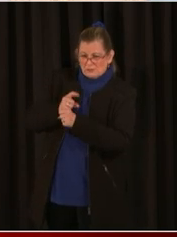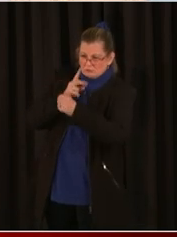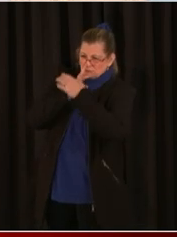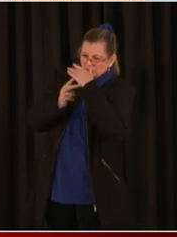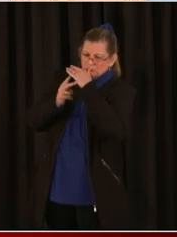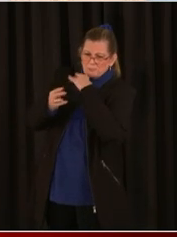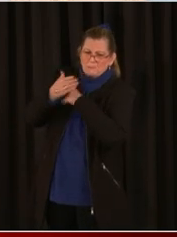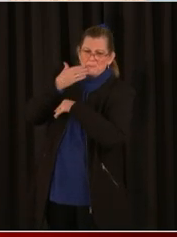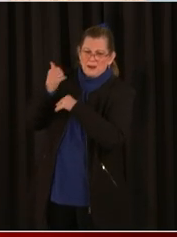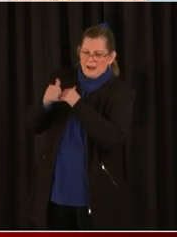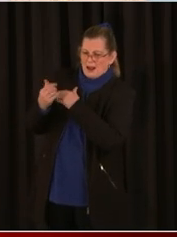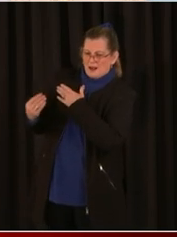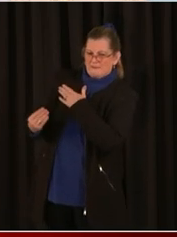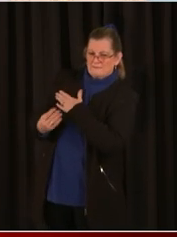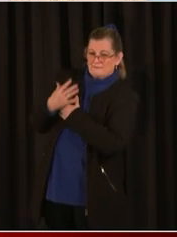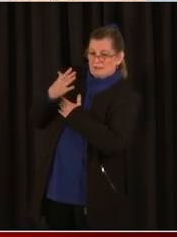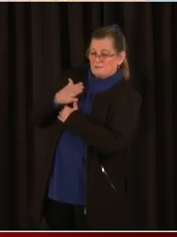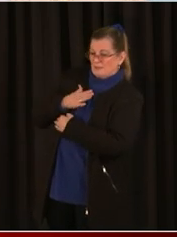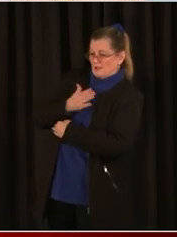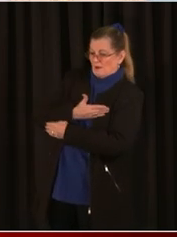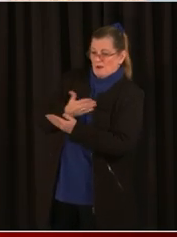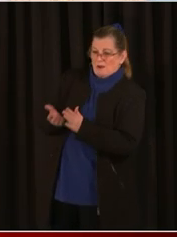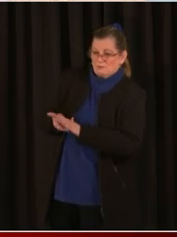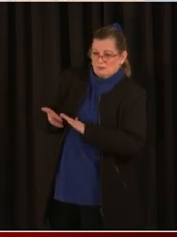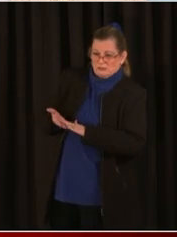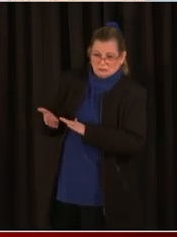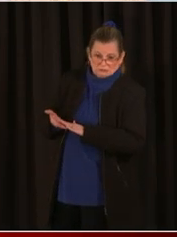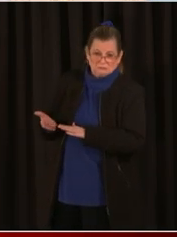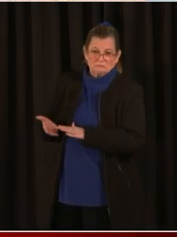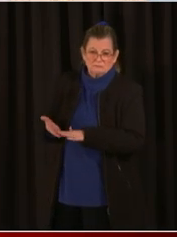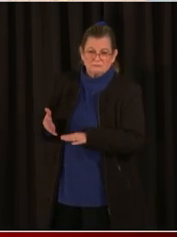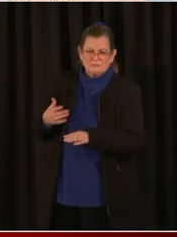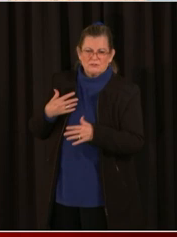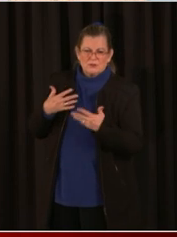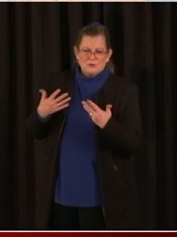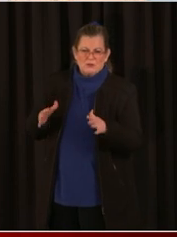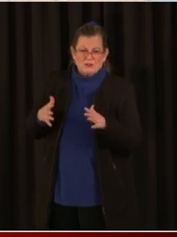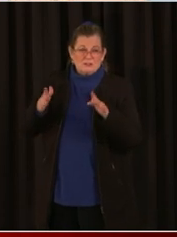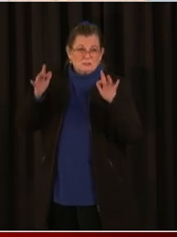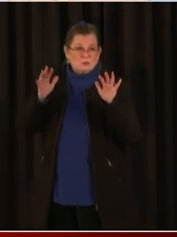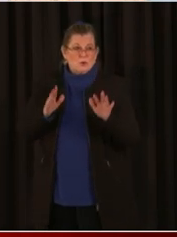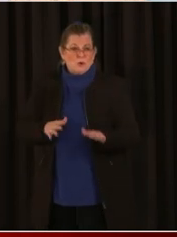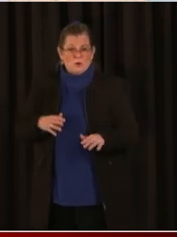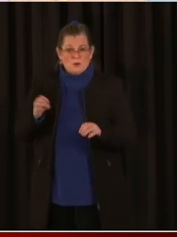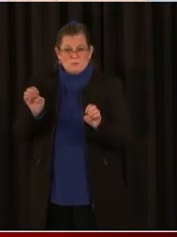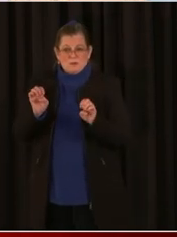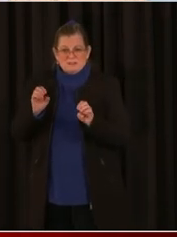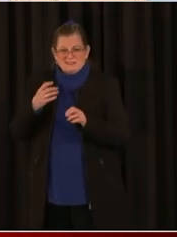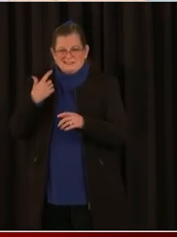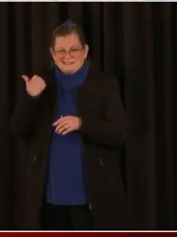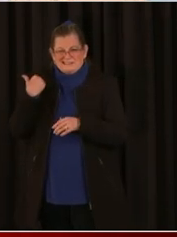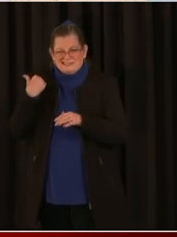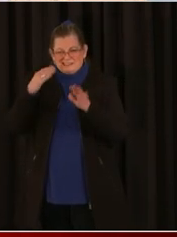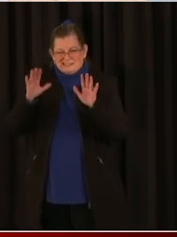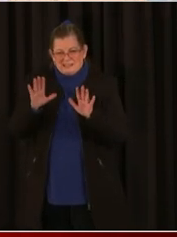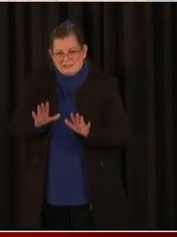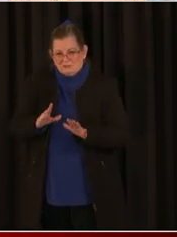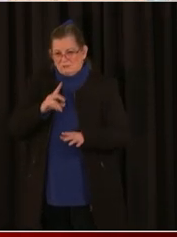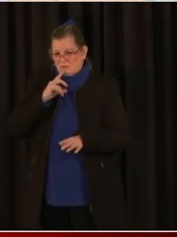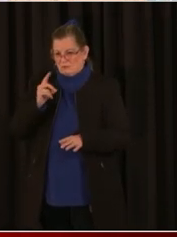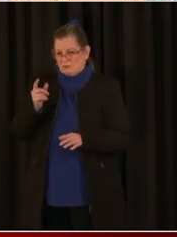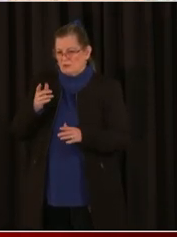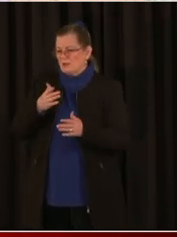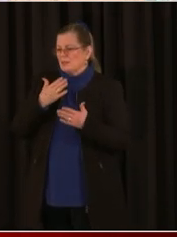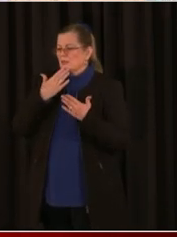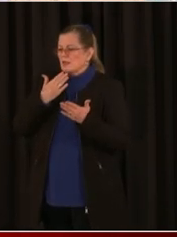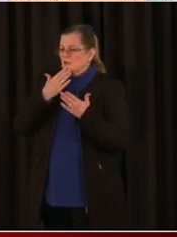our operations. We had a snow emergency in place on Sunday. I want to thank all our residents who reacted quickly in moving their vehicles